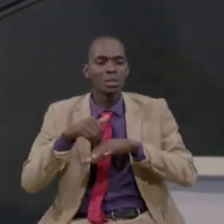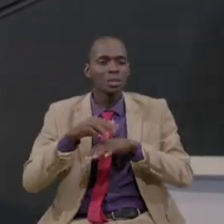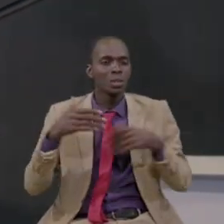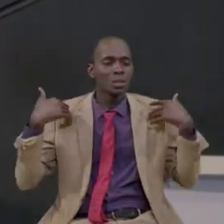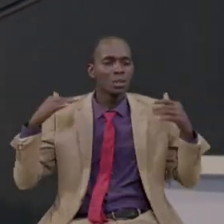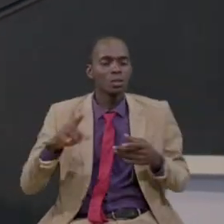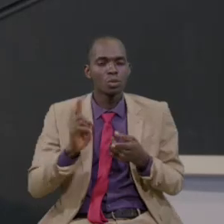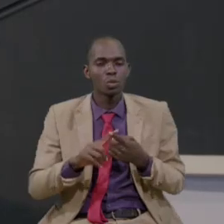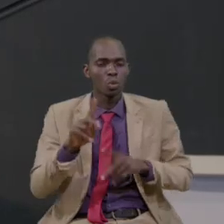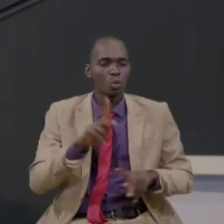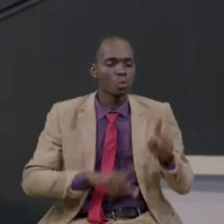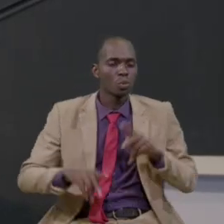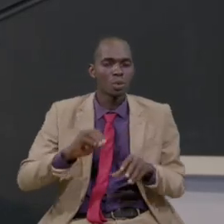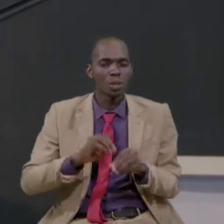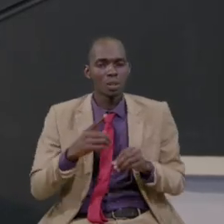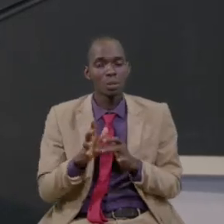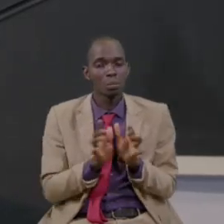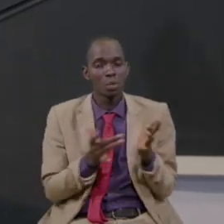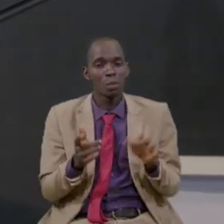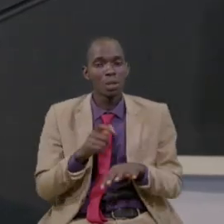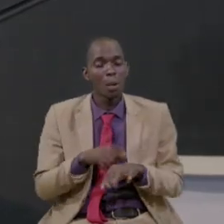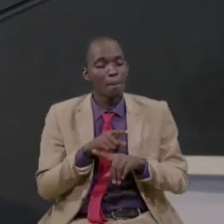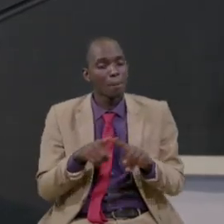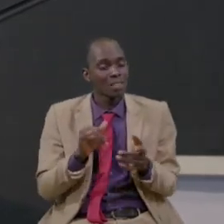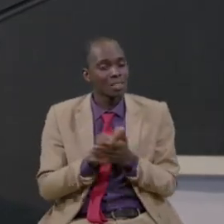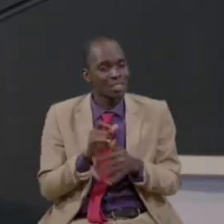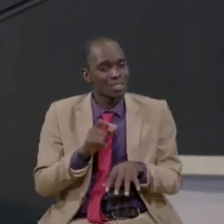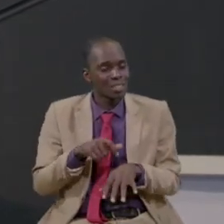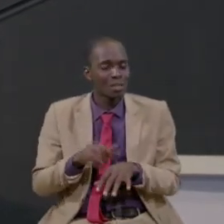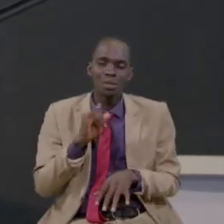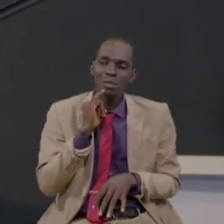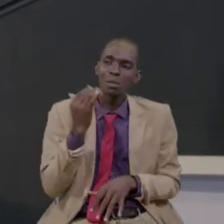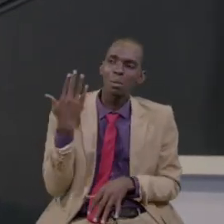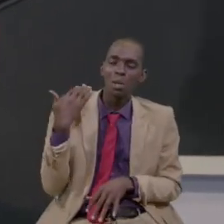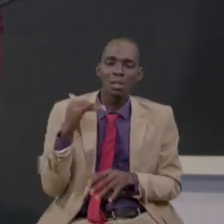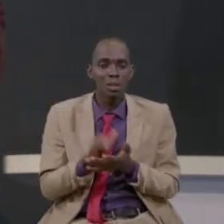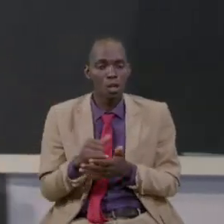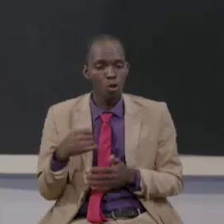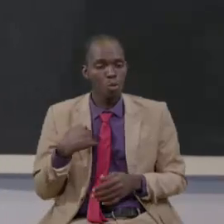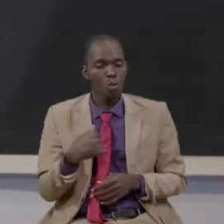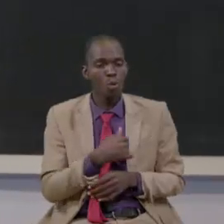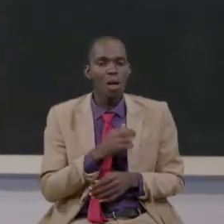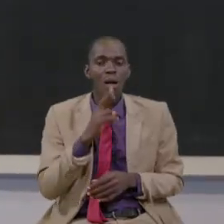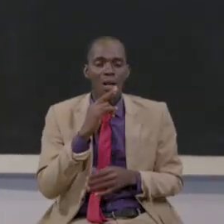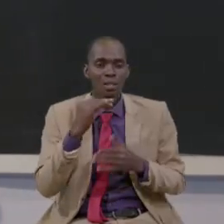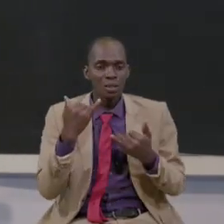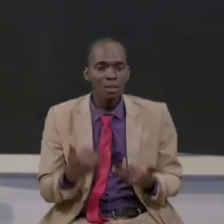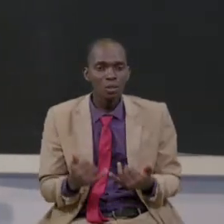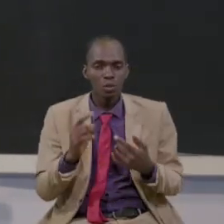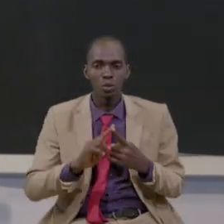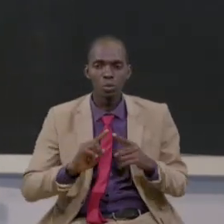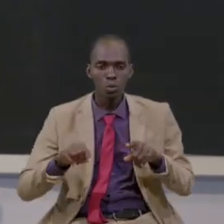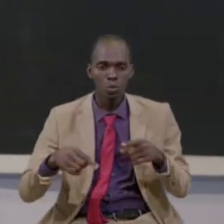says that era is gone, that we are now to preach the gospel with